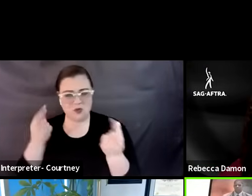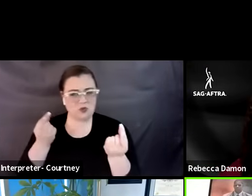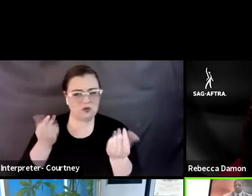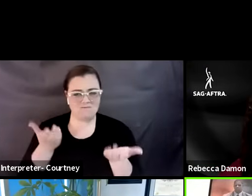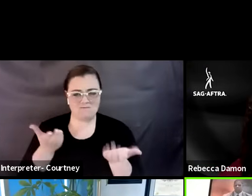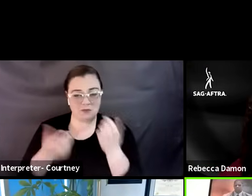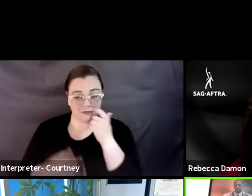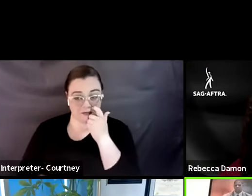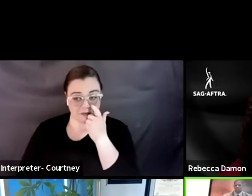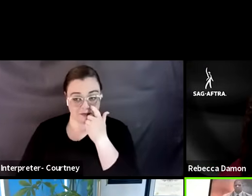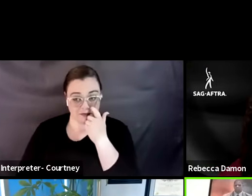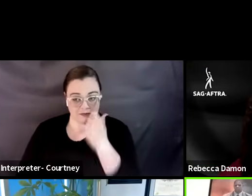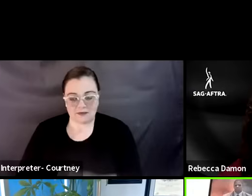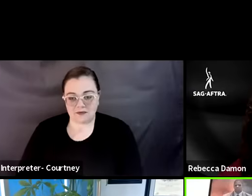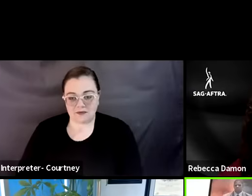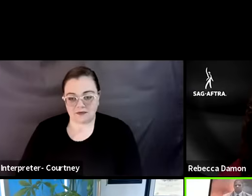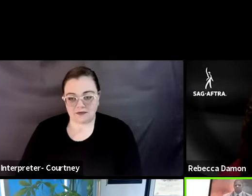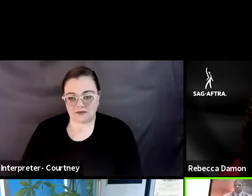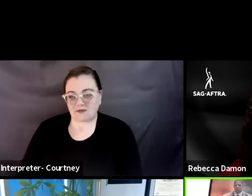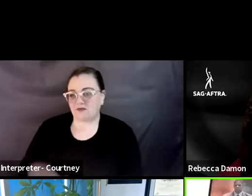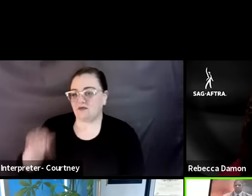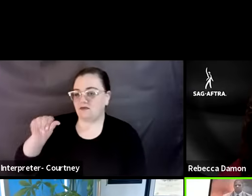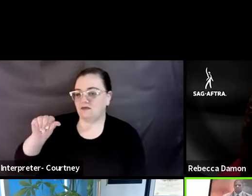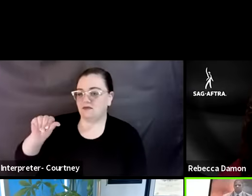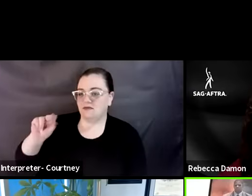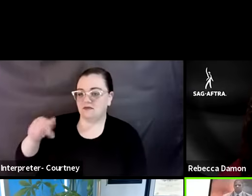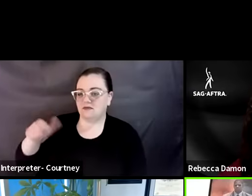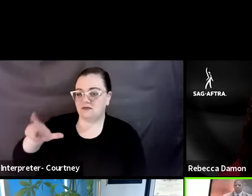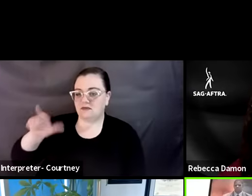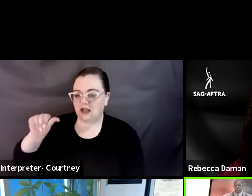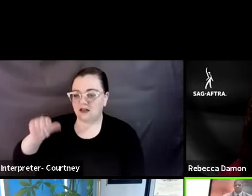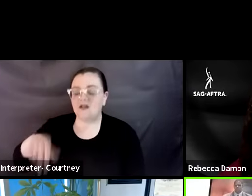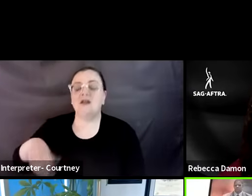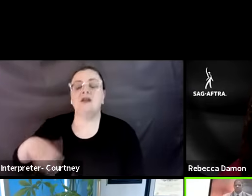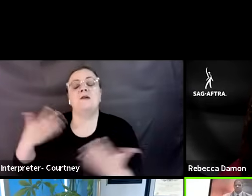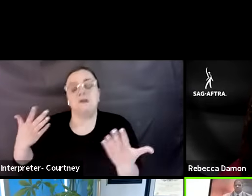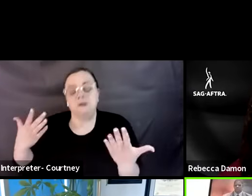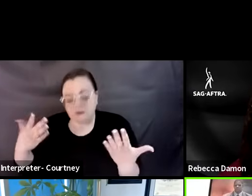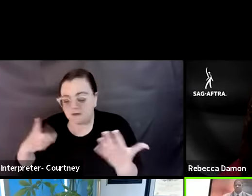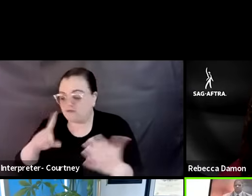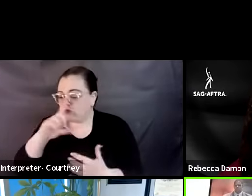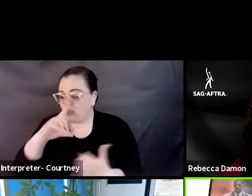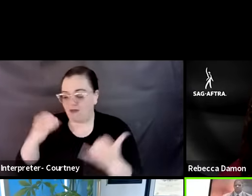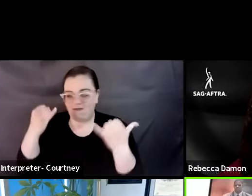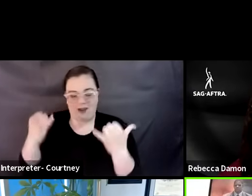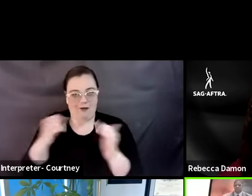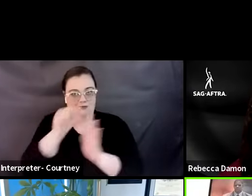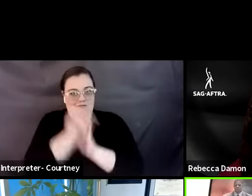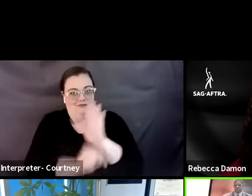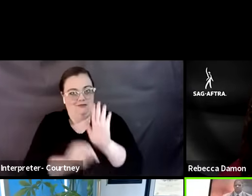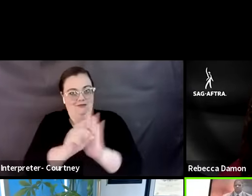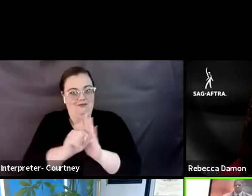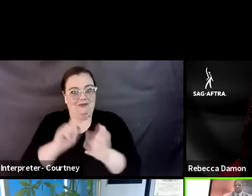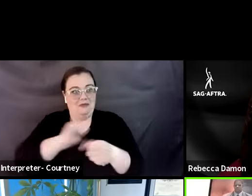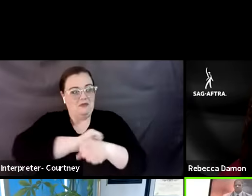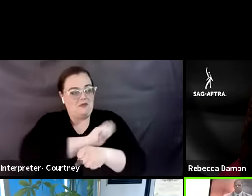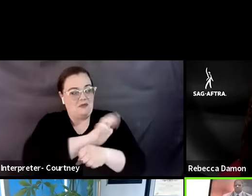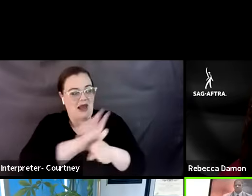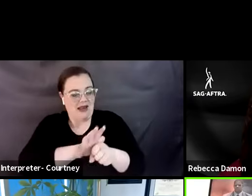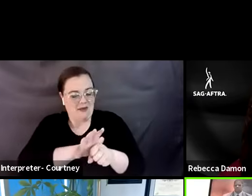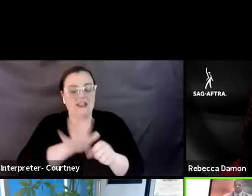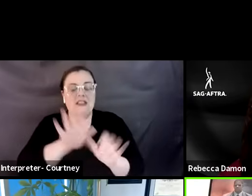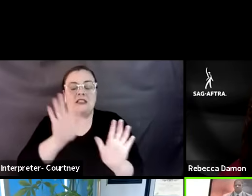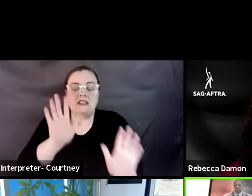Great question. And I also even speak for the times. During the pandemic, there's a lot of companies that pulled their belts a little